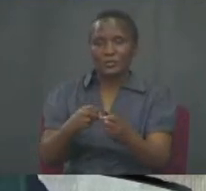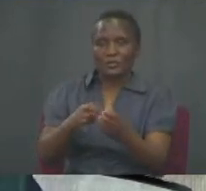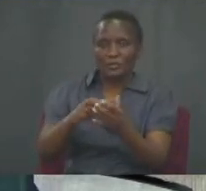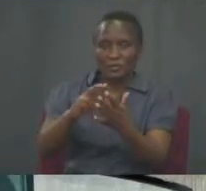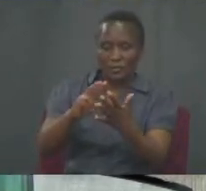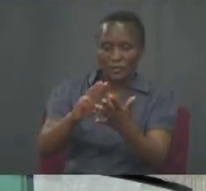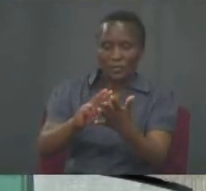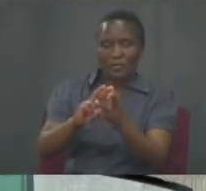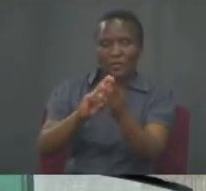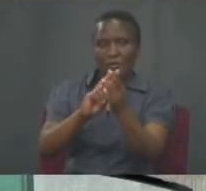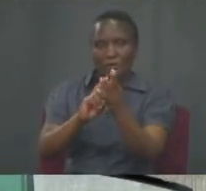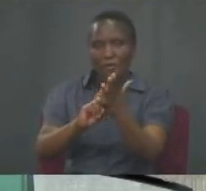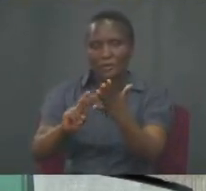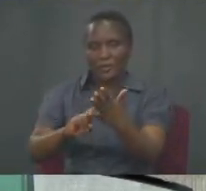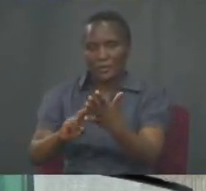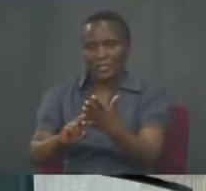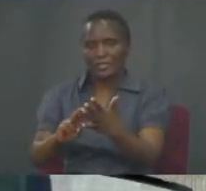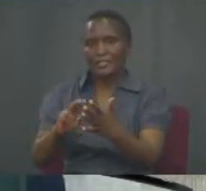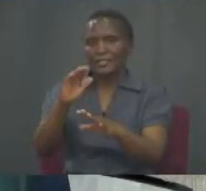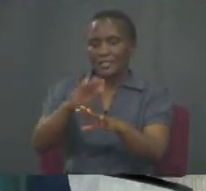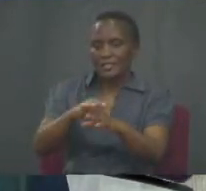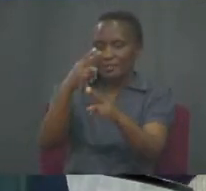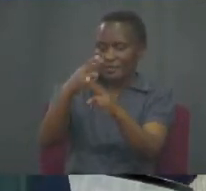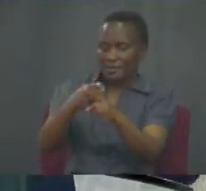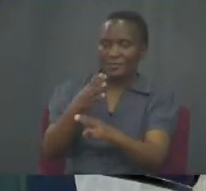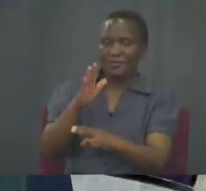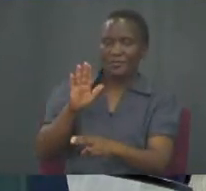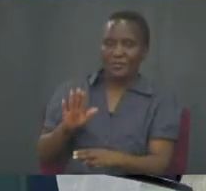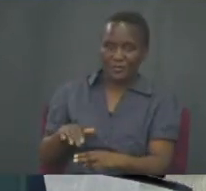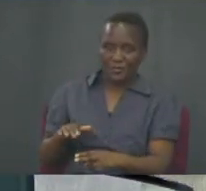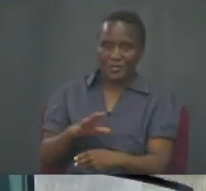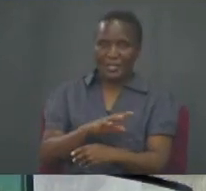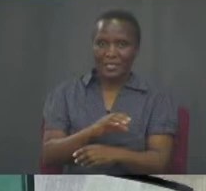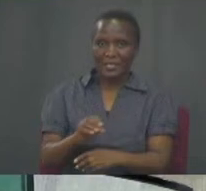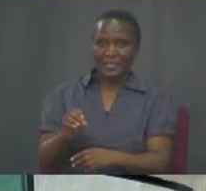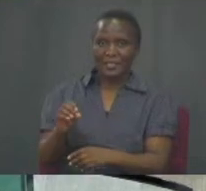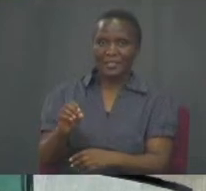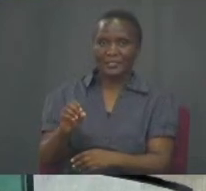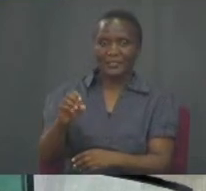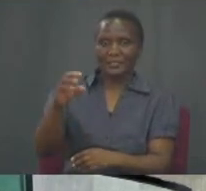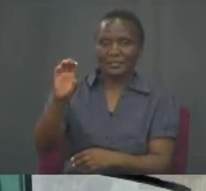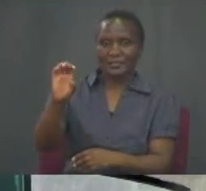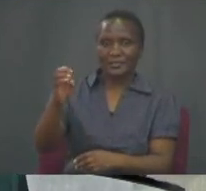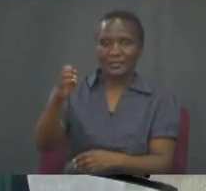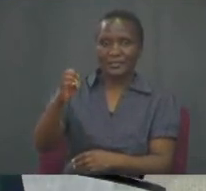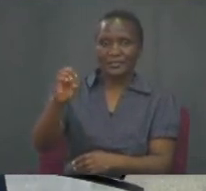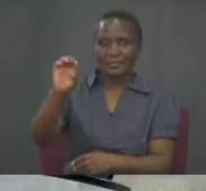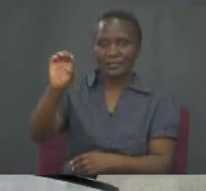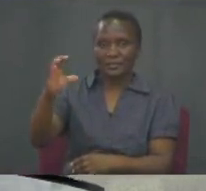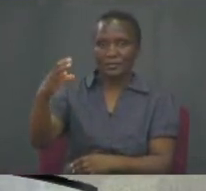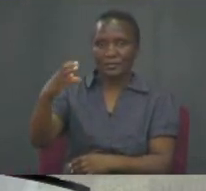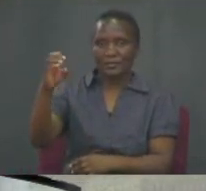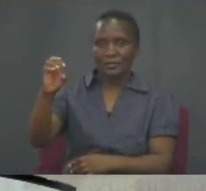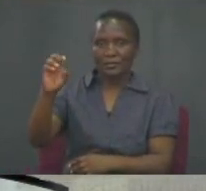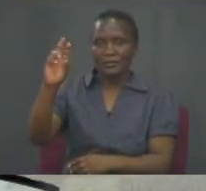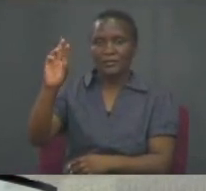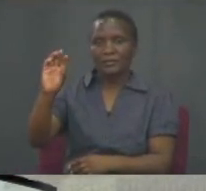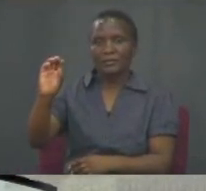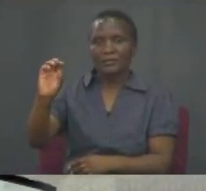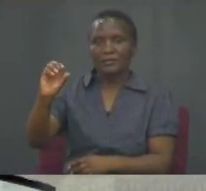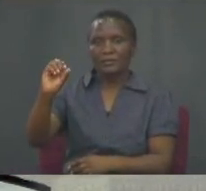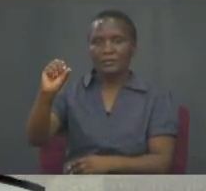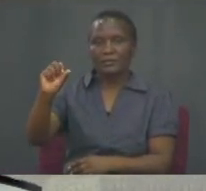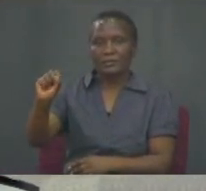I will read for you from verse number 13. And Sisera gathered together all his chariots,